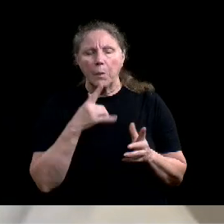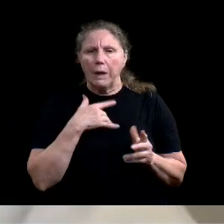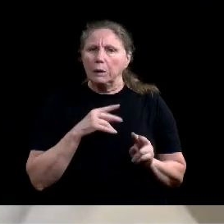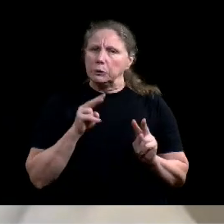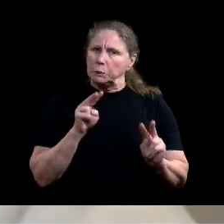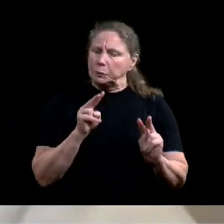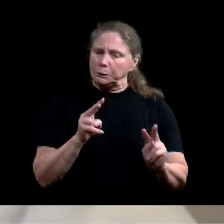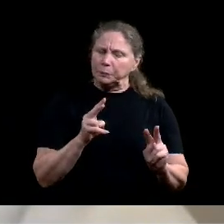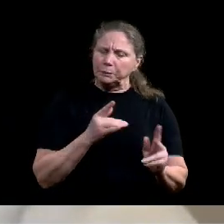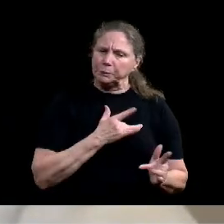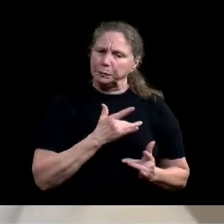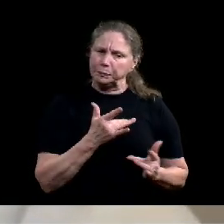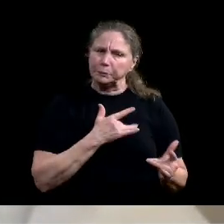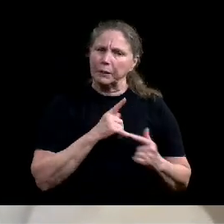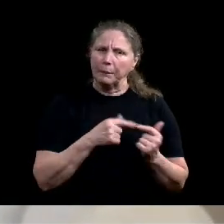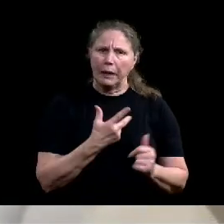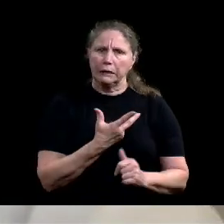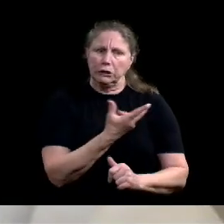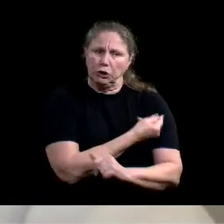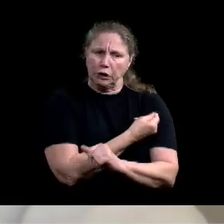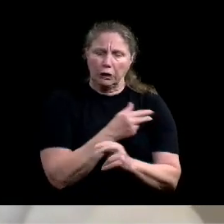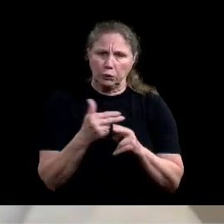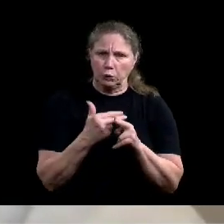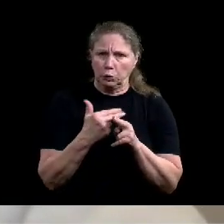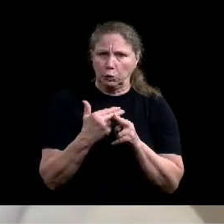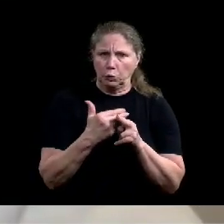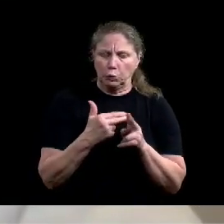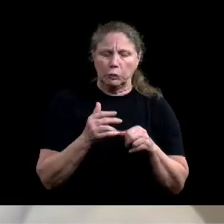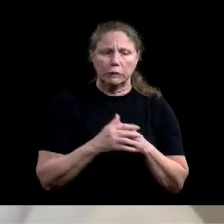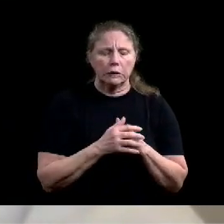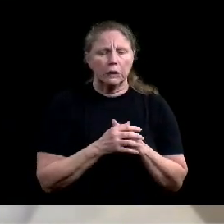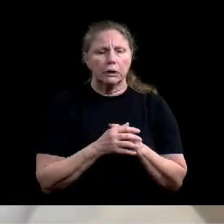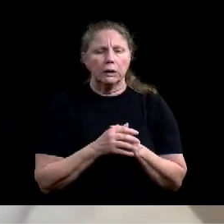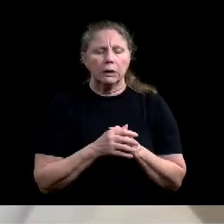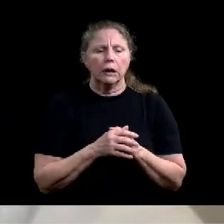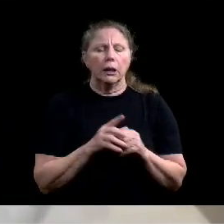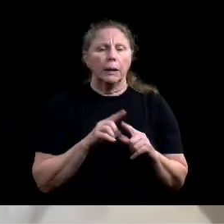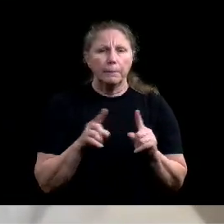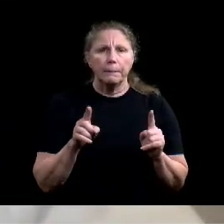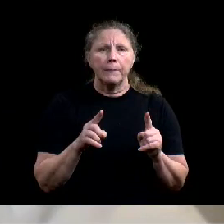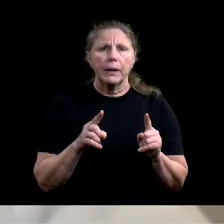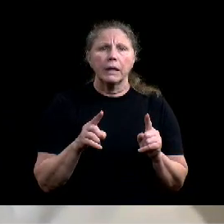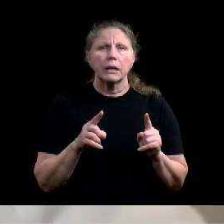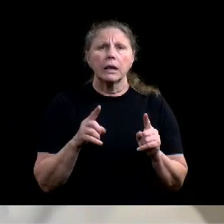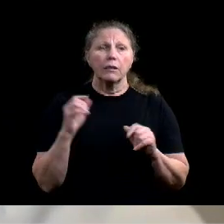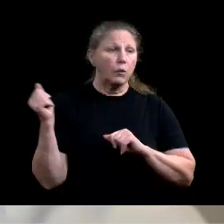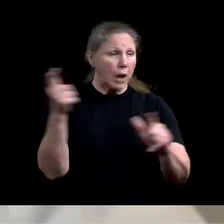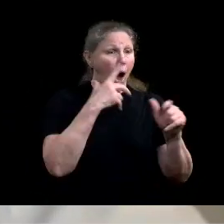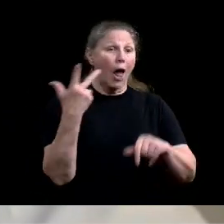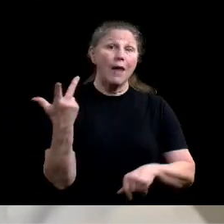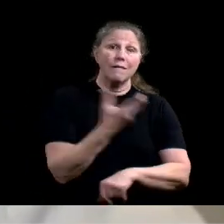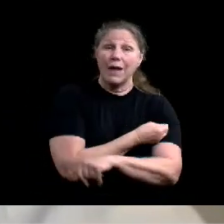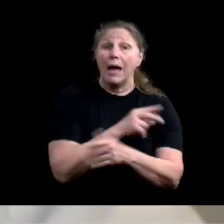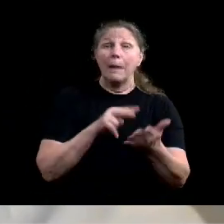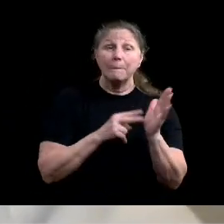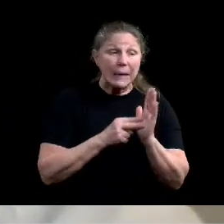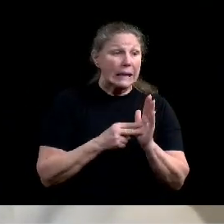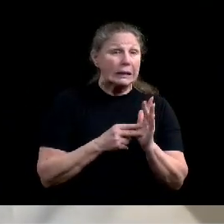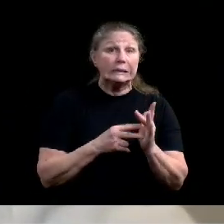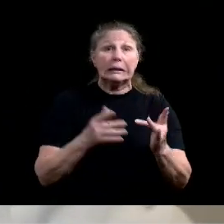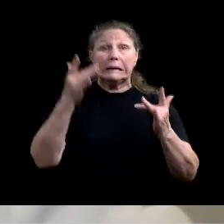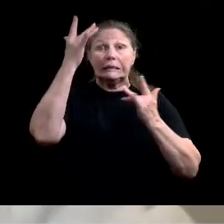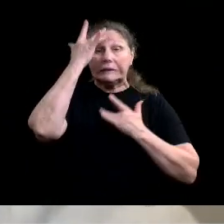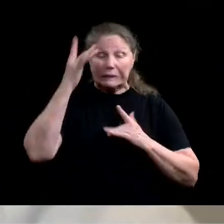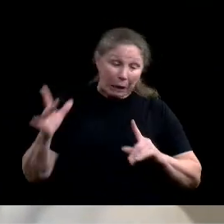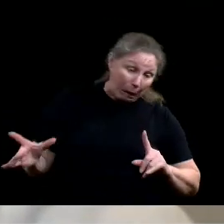this coronavirus, because then when we all get vaccinated, then this virus can't hop from individual to individual to individual because